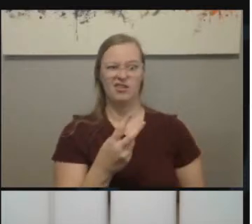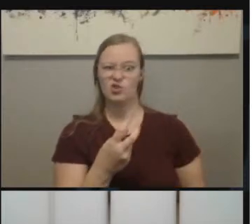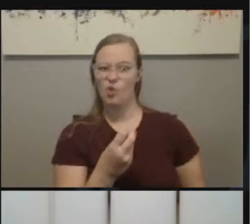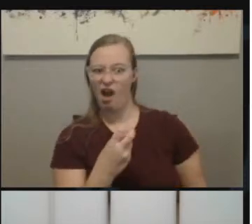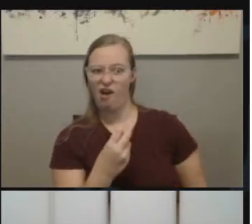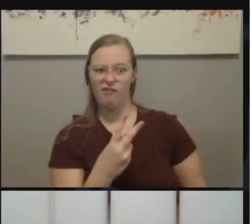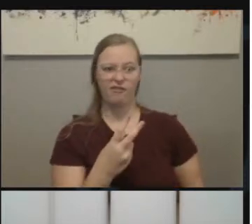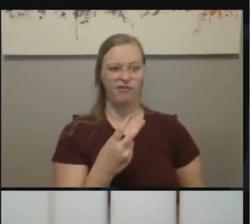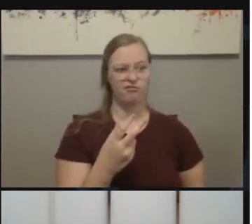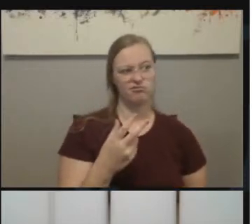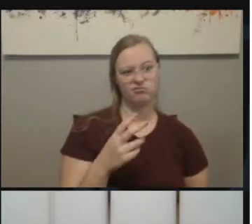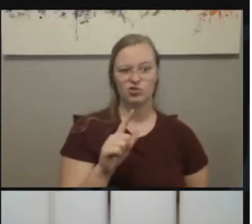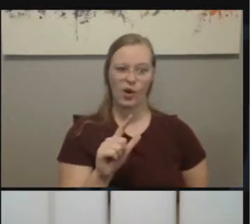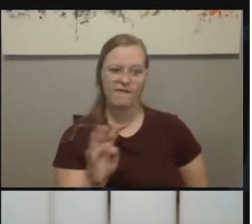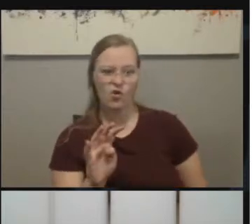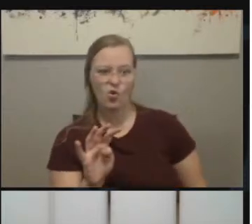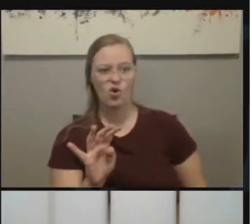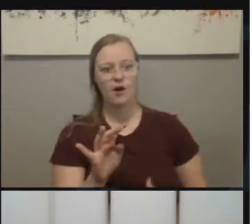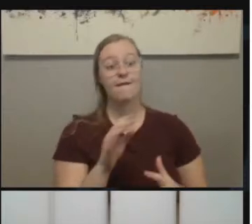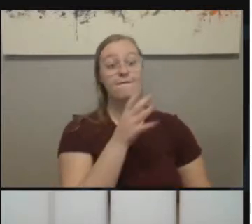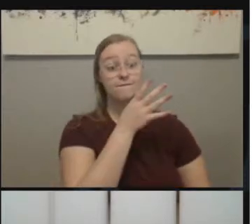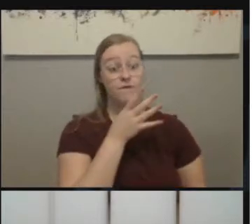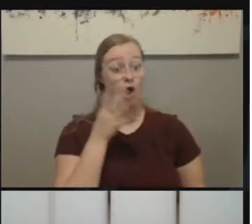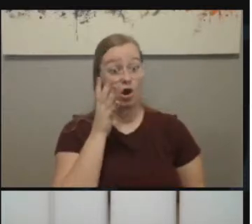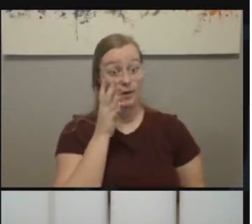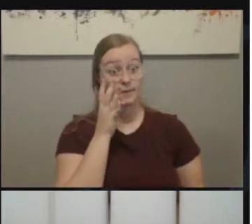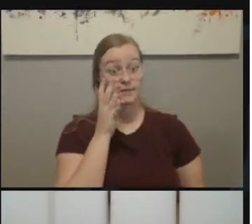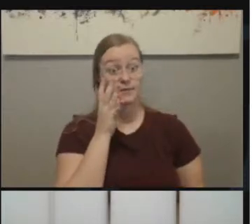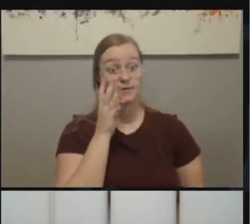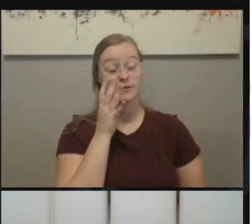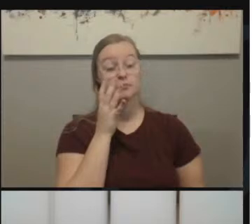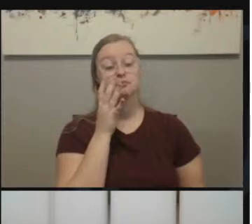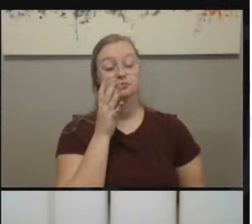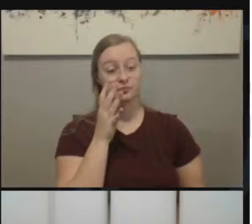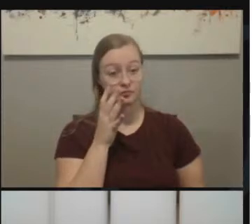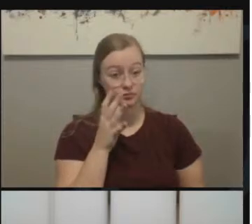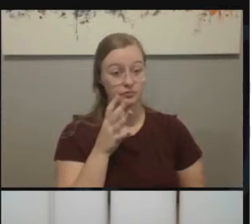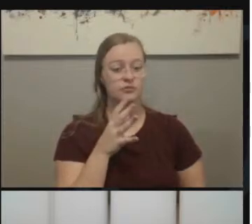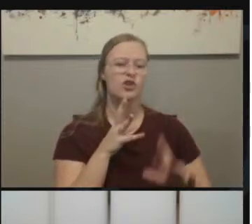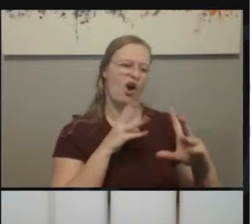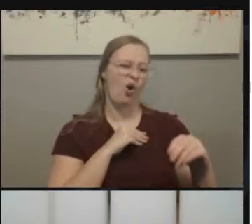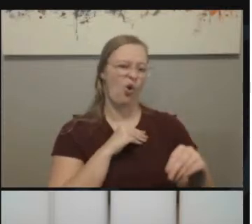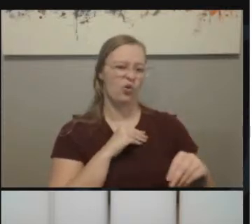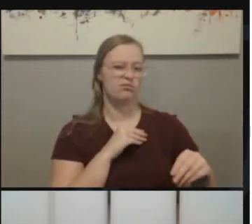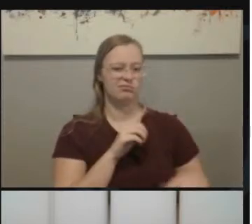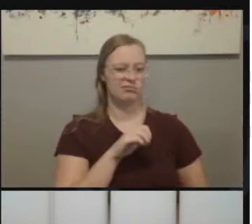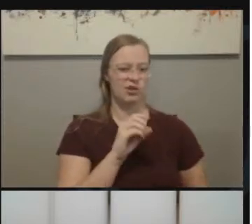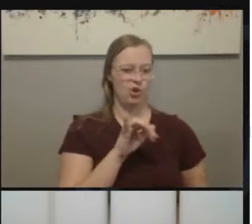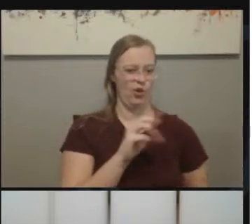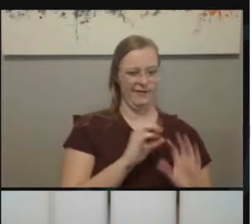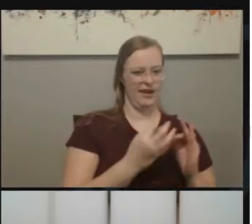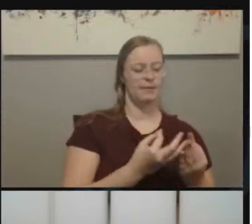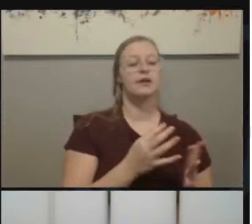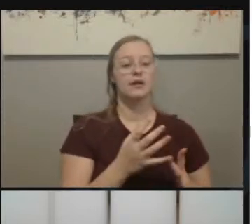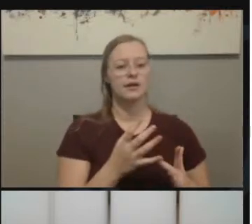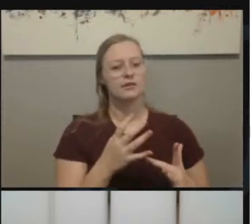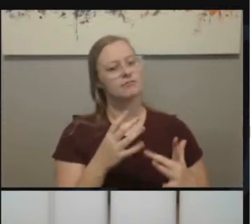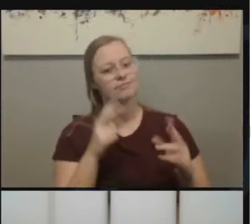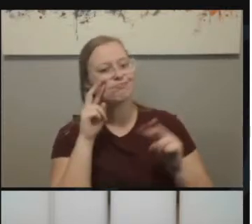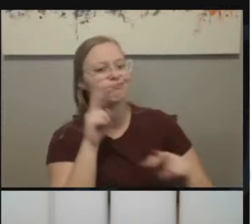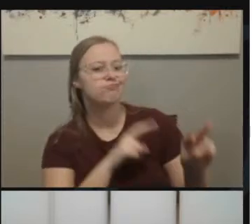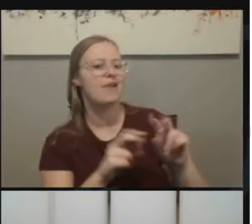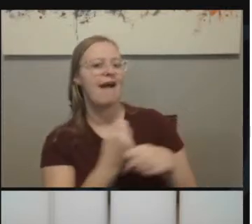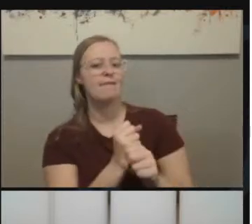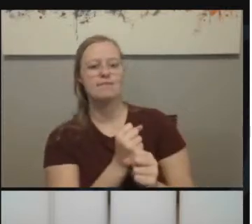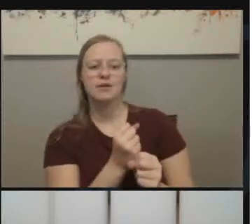farms radiating out of the Great House Farm or Y House owned by the Lloyd family. At the same